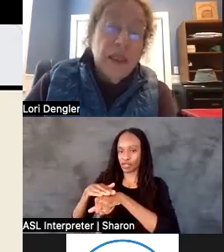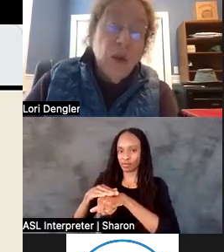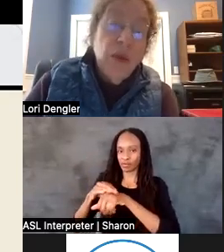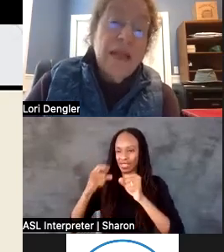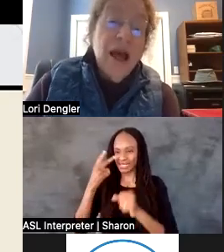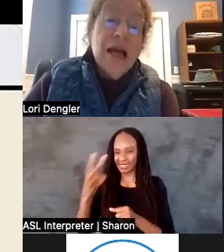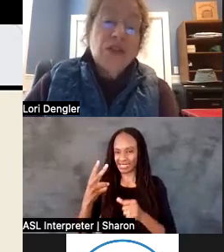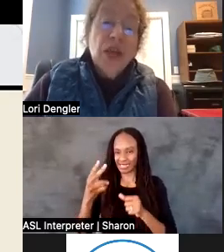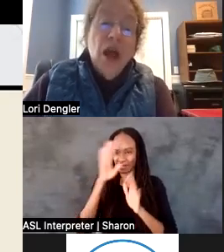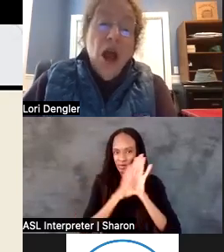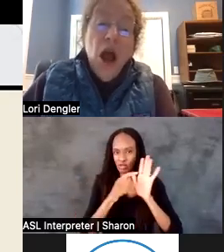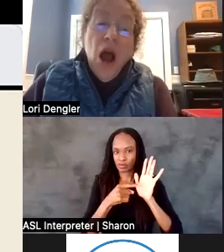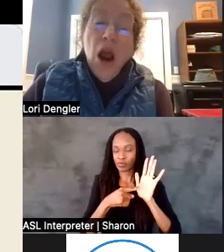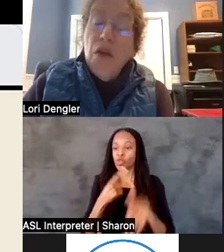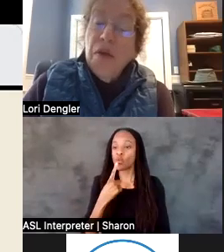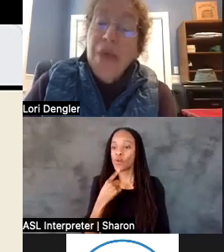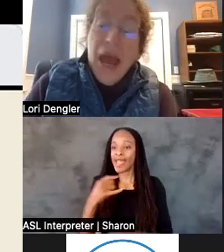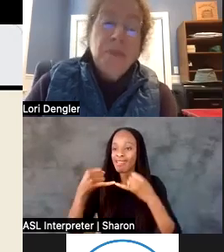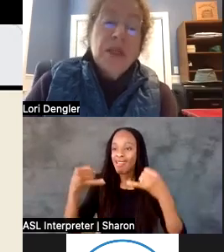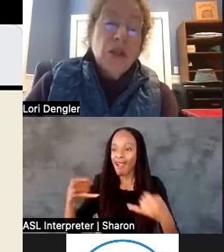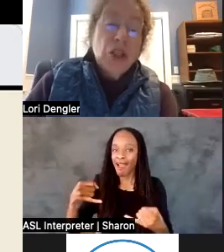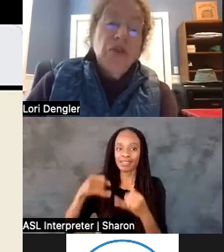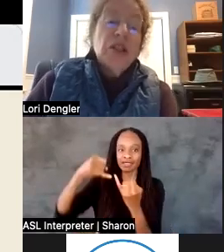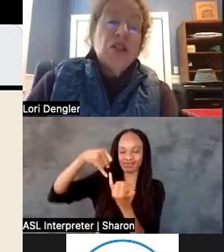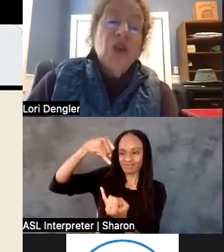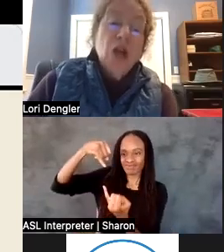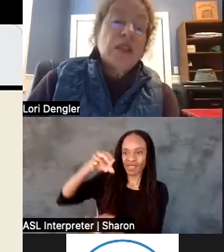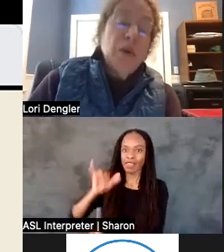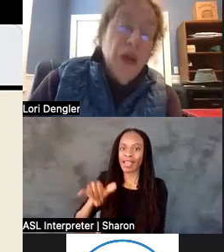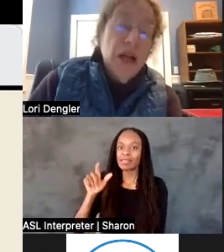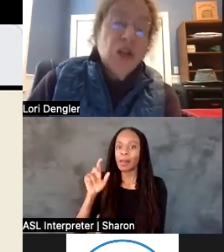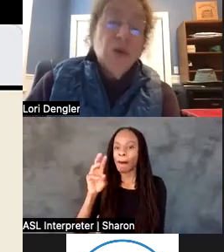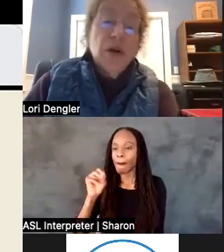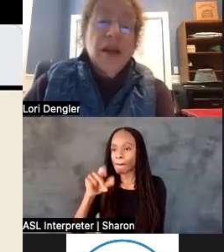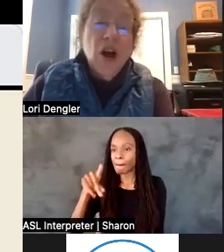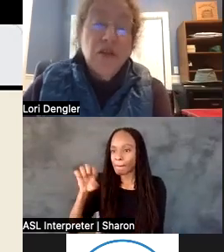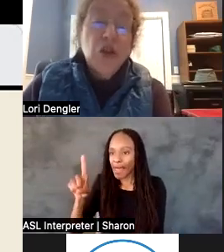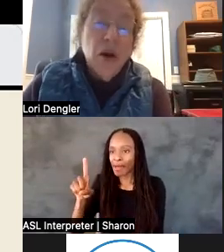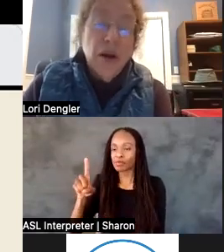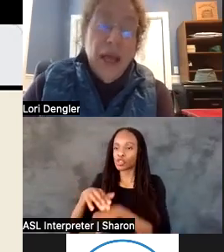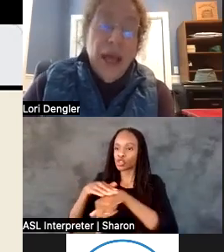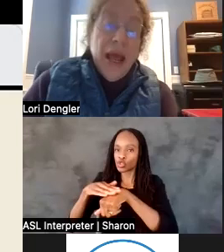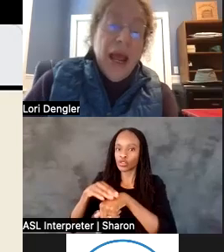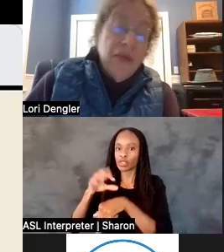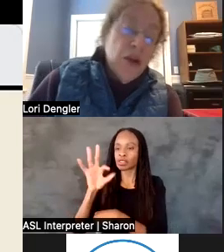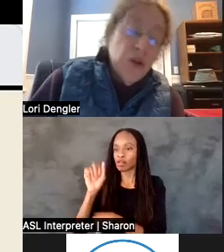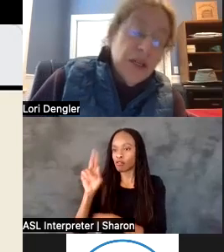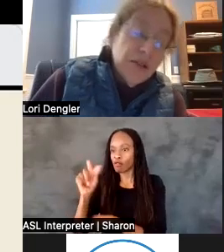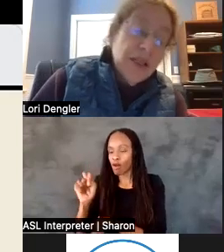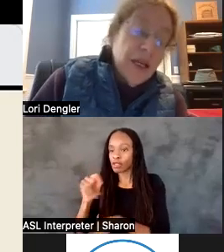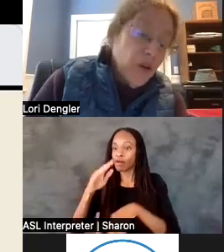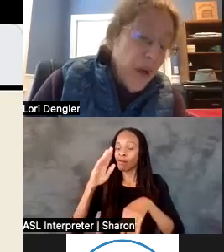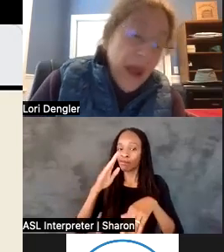the little red lines, are the mapped surface faults, both onshore and offshore. And there you